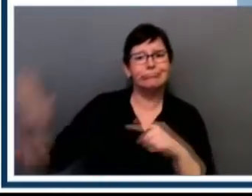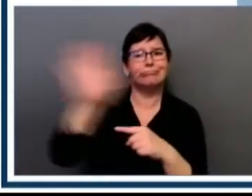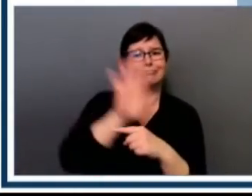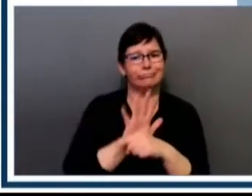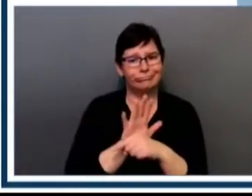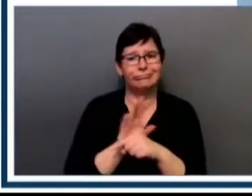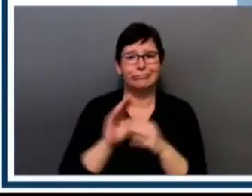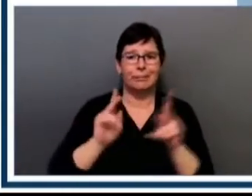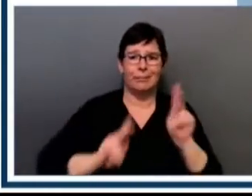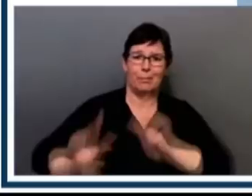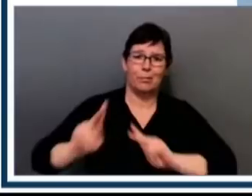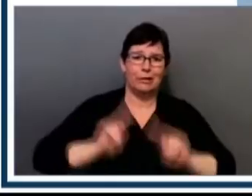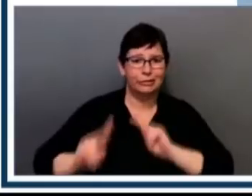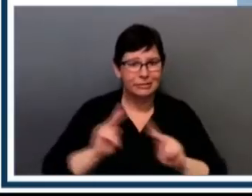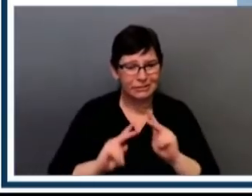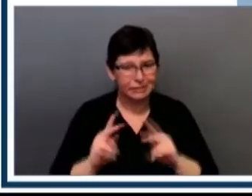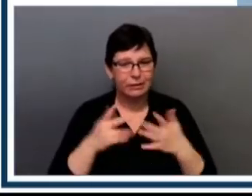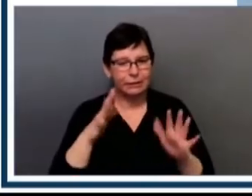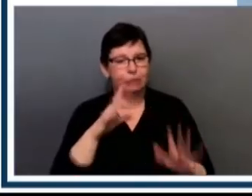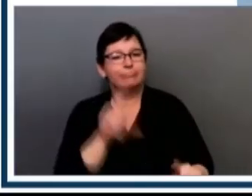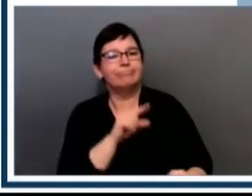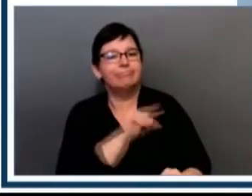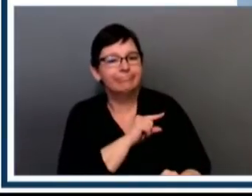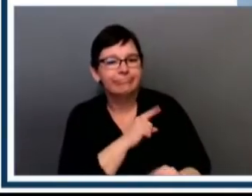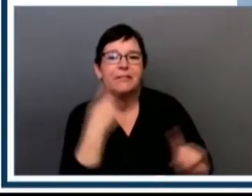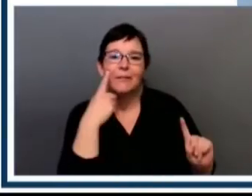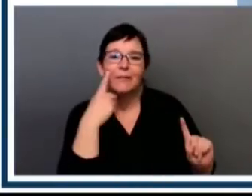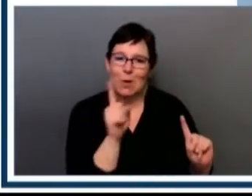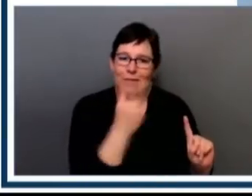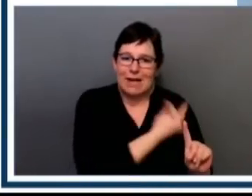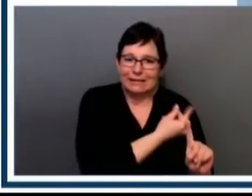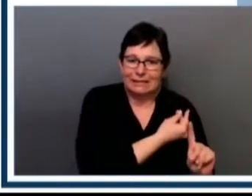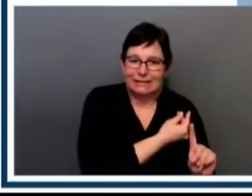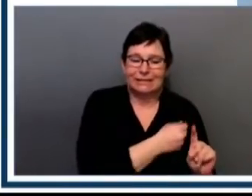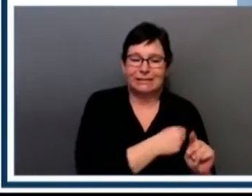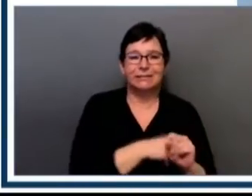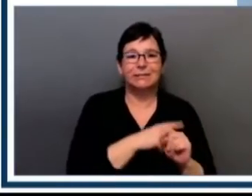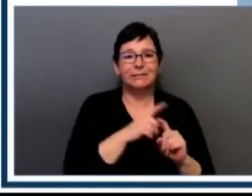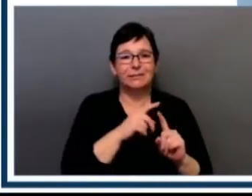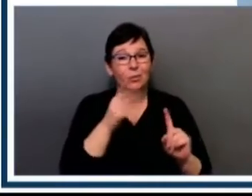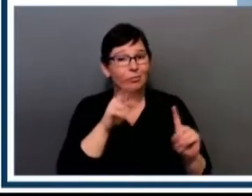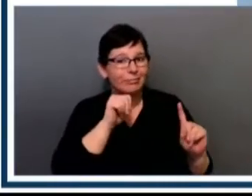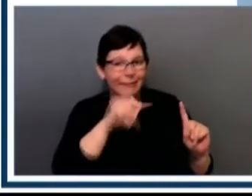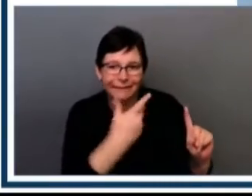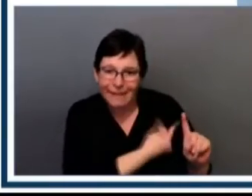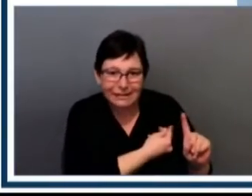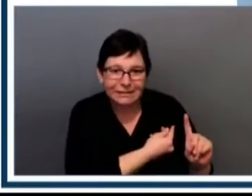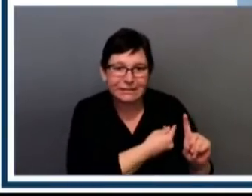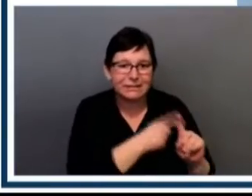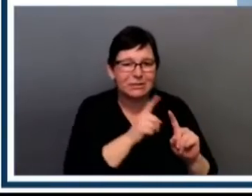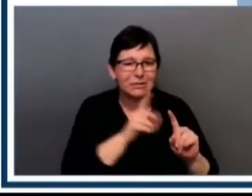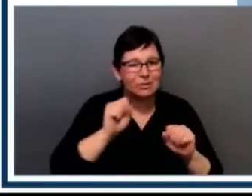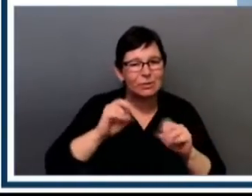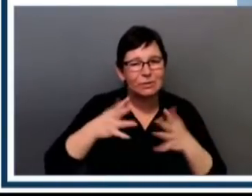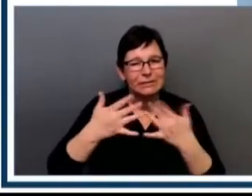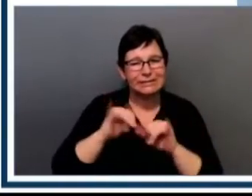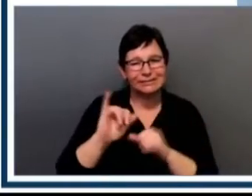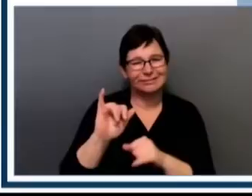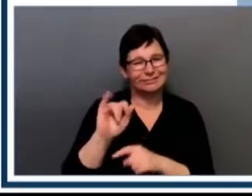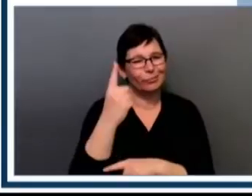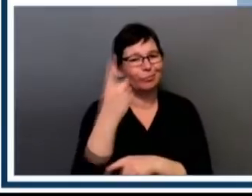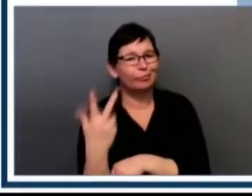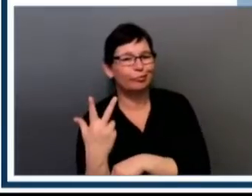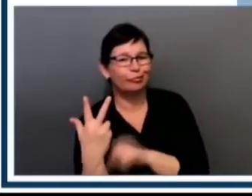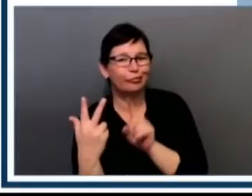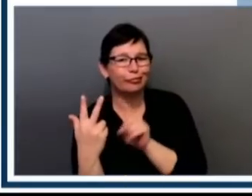So there's a disproportionate impact on both severe disease and hospitalization and death of